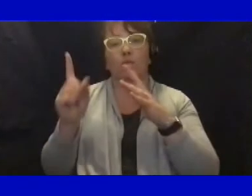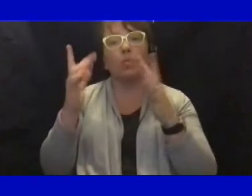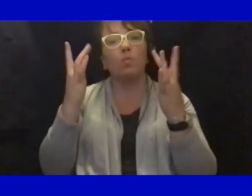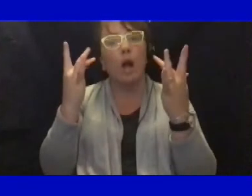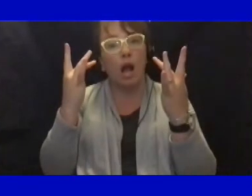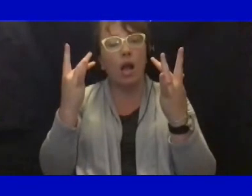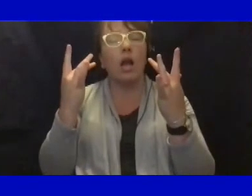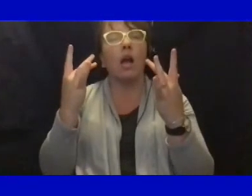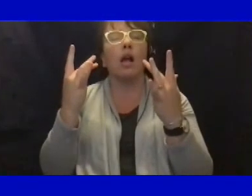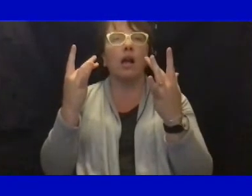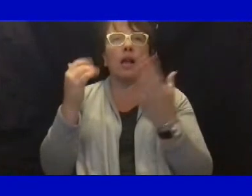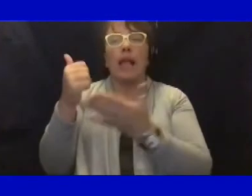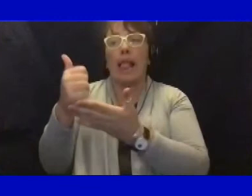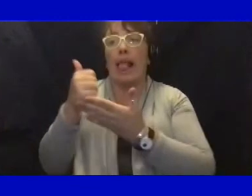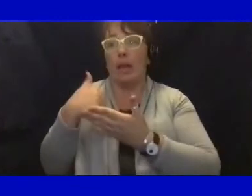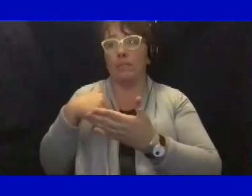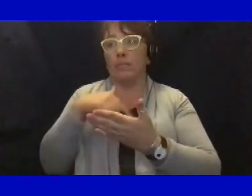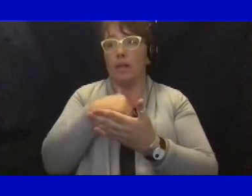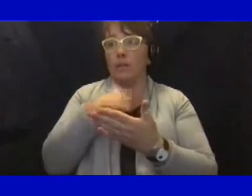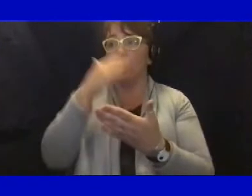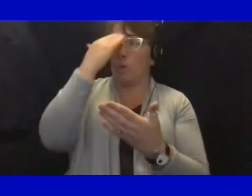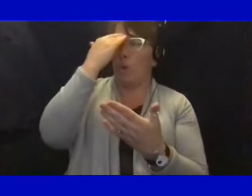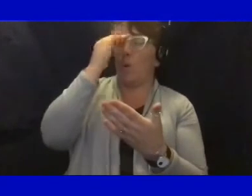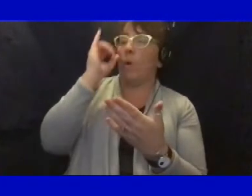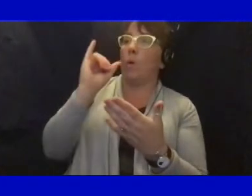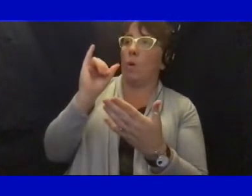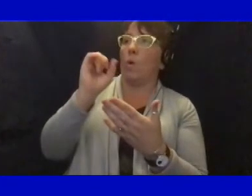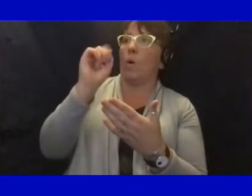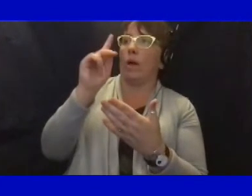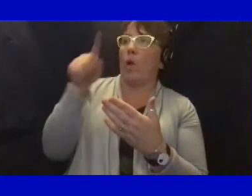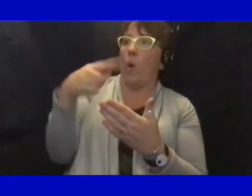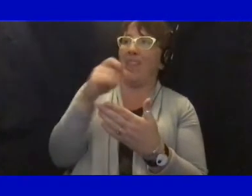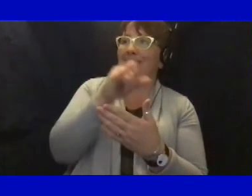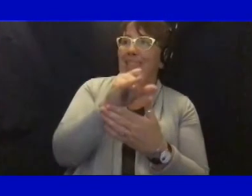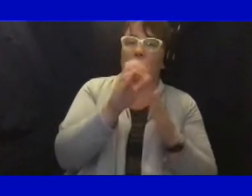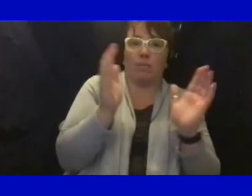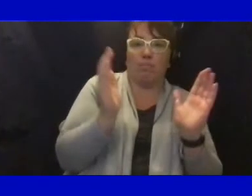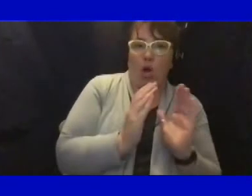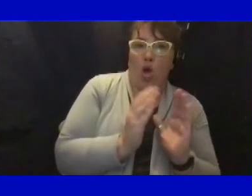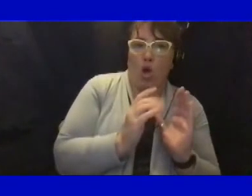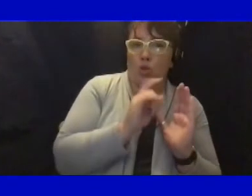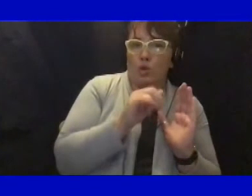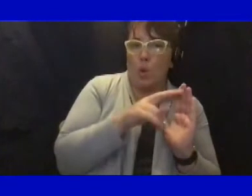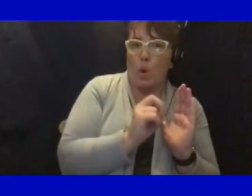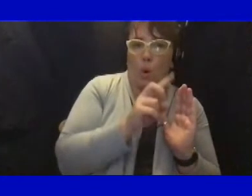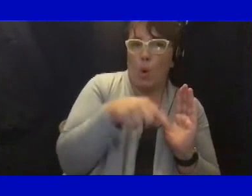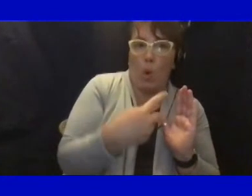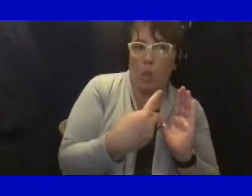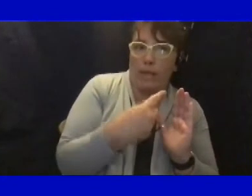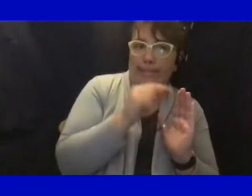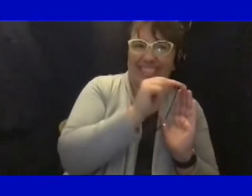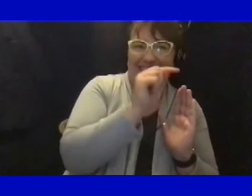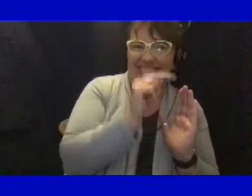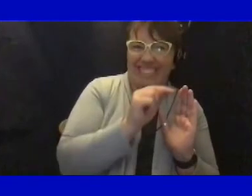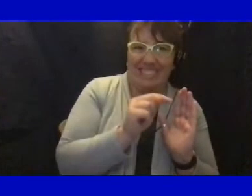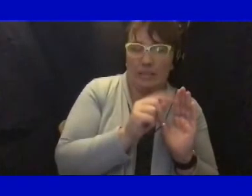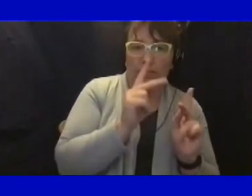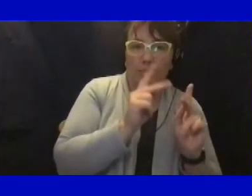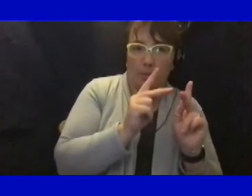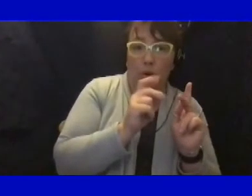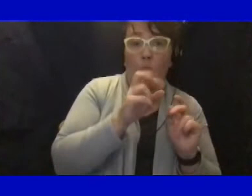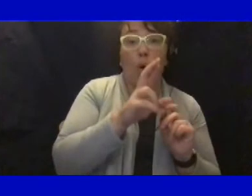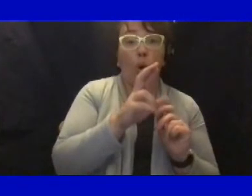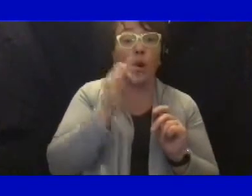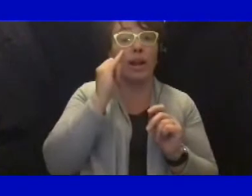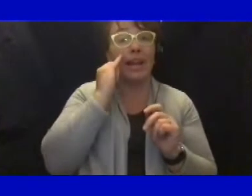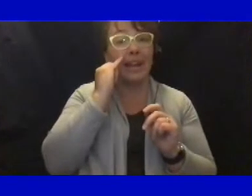only evacuate the areas that need to evacuate. If we have a small zone, we might only evacuate a couple areas. If we have a small storm, we might only evacuate a couple